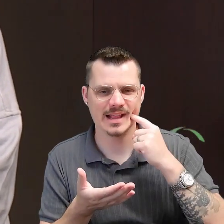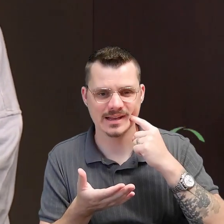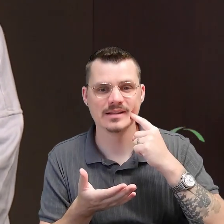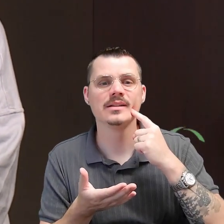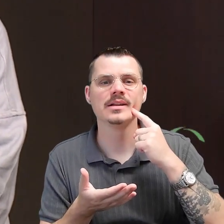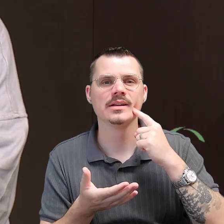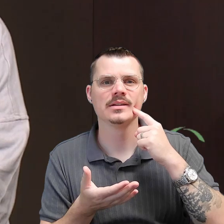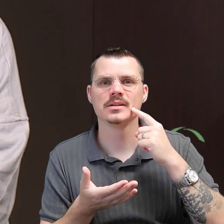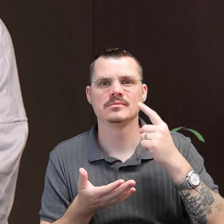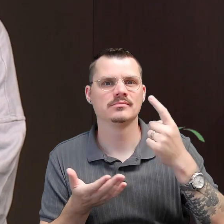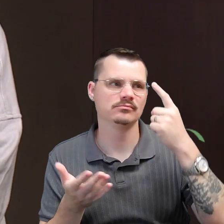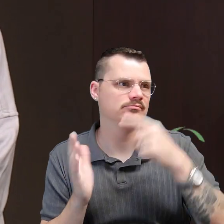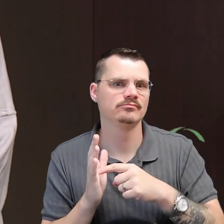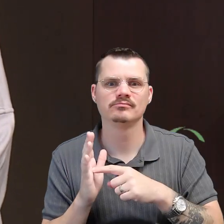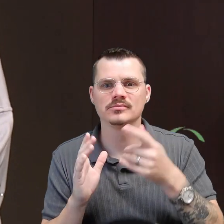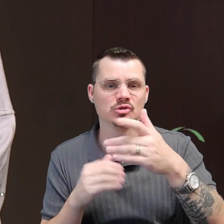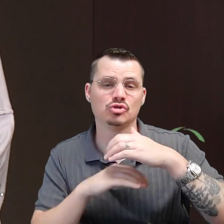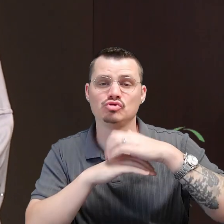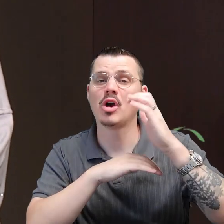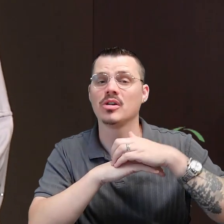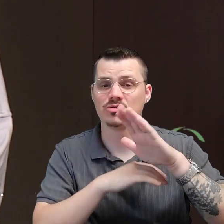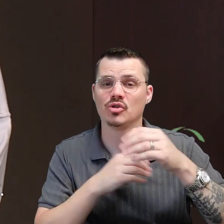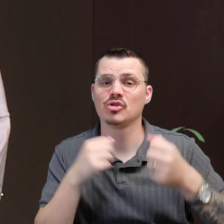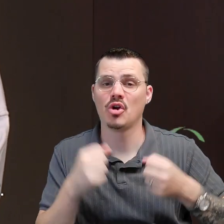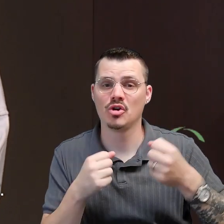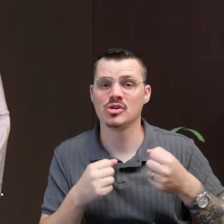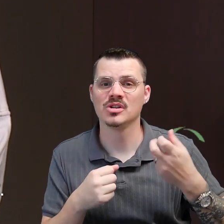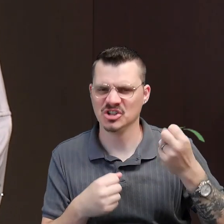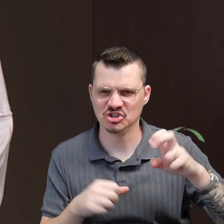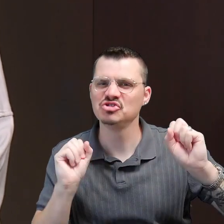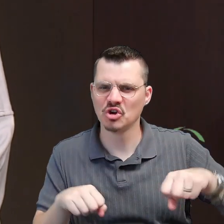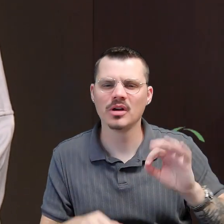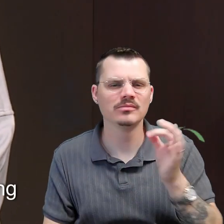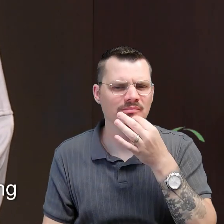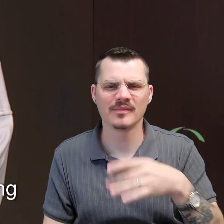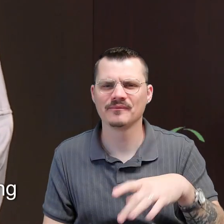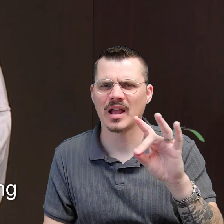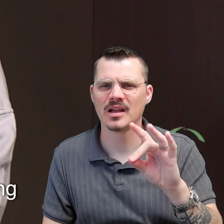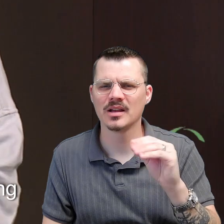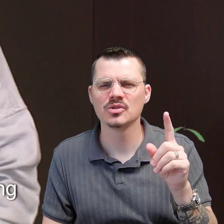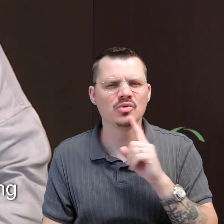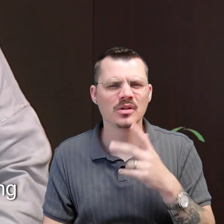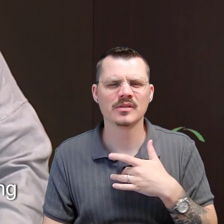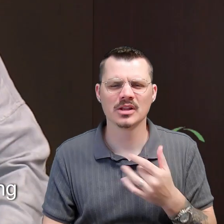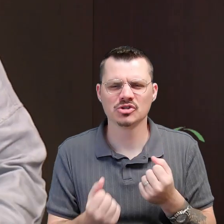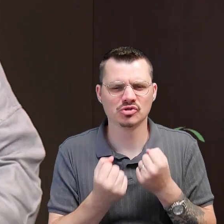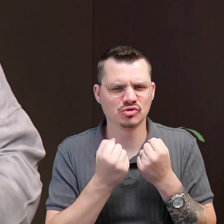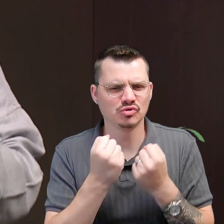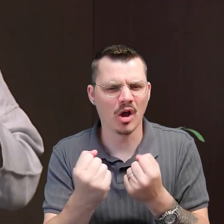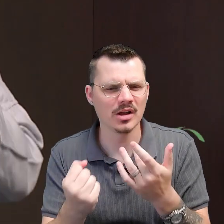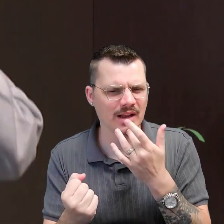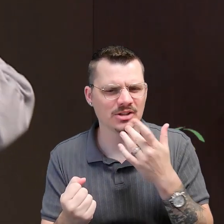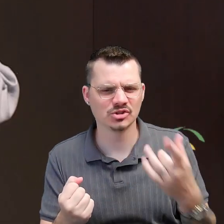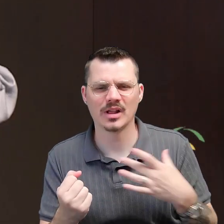candy in the trunk of your car, she would find it. And it was always these really strong